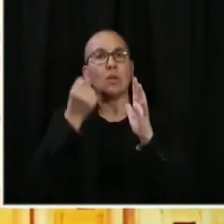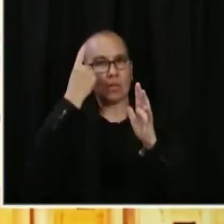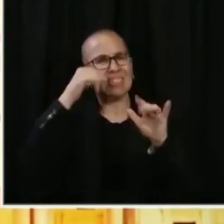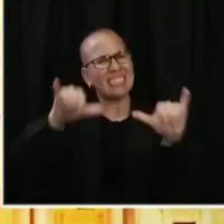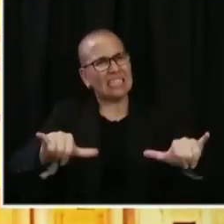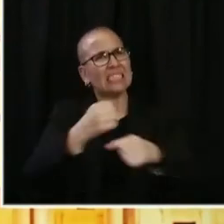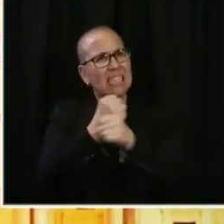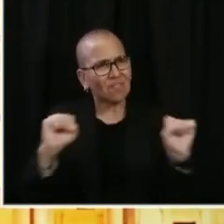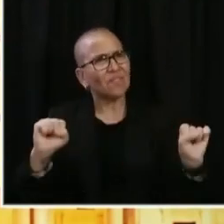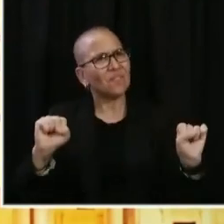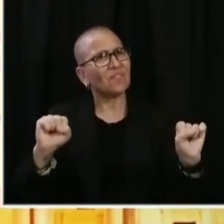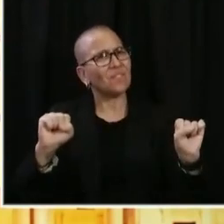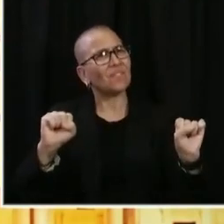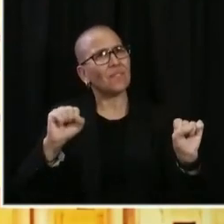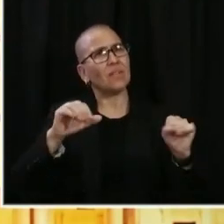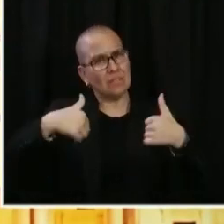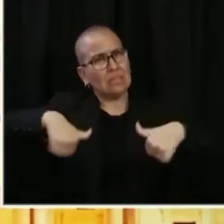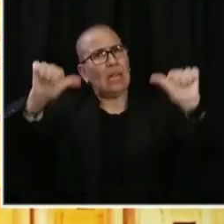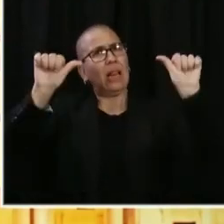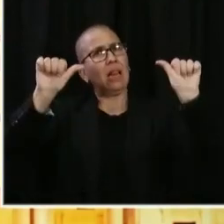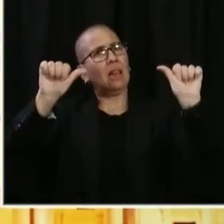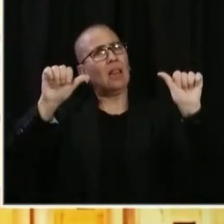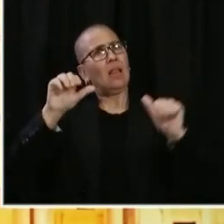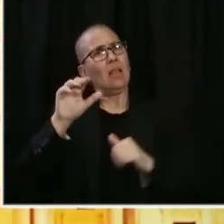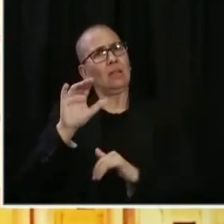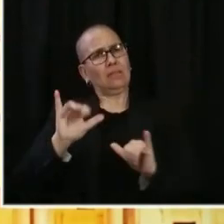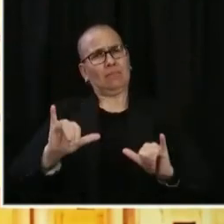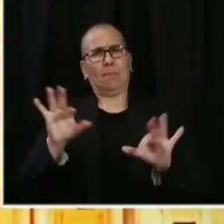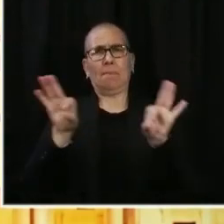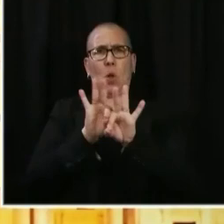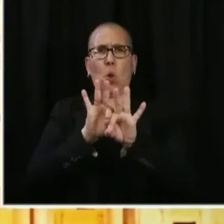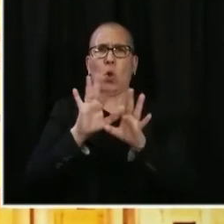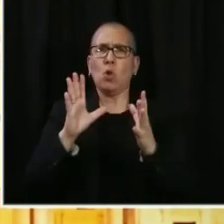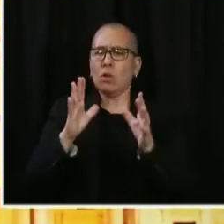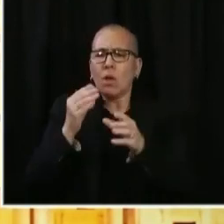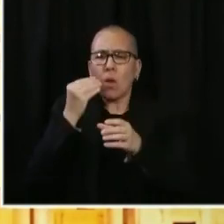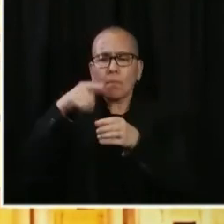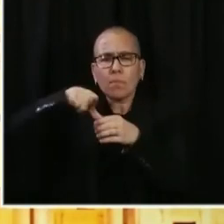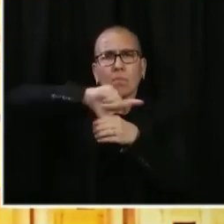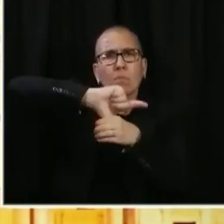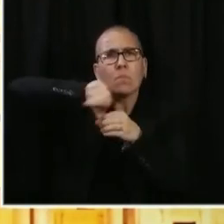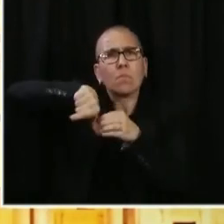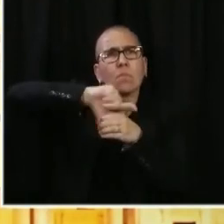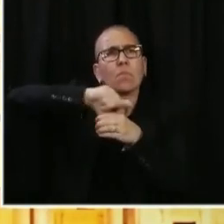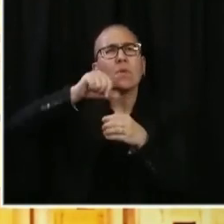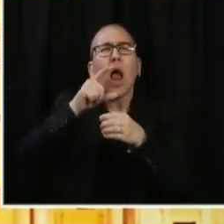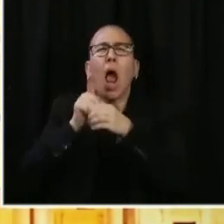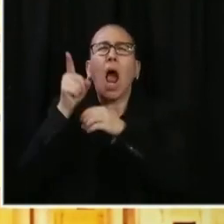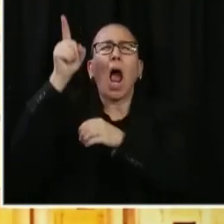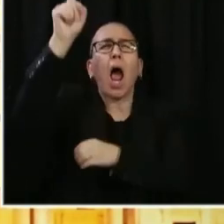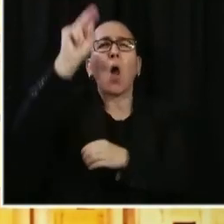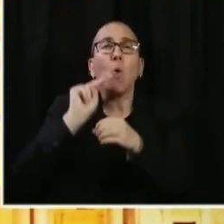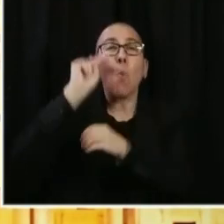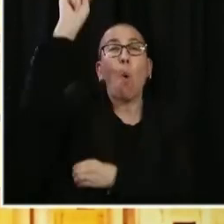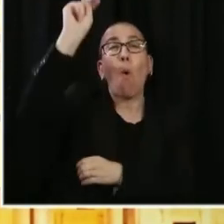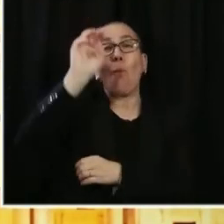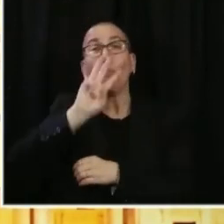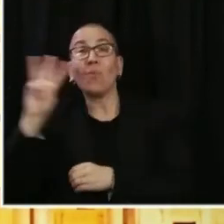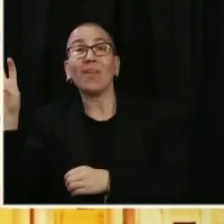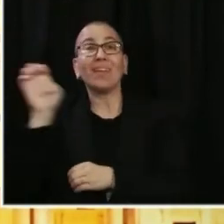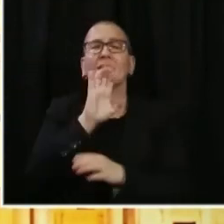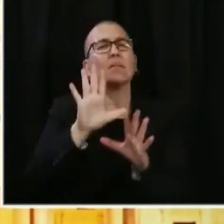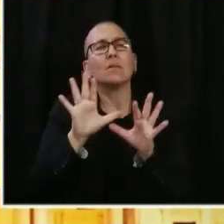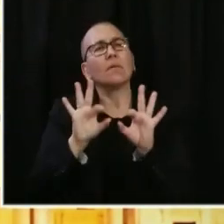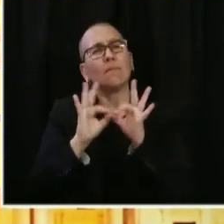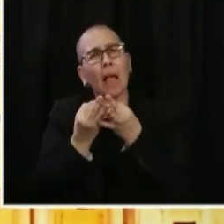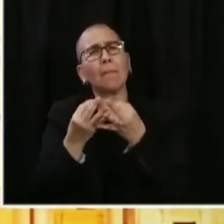Minnesota will still ask people, stay close to home, limit travel to what's essential, but we can now gather with friends and family of groups of less than